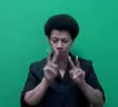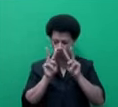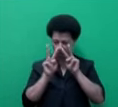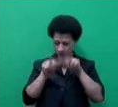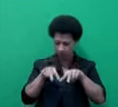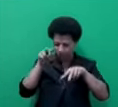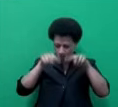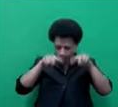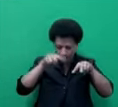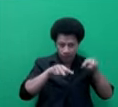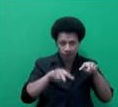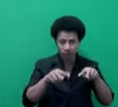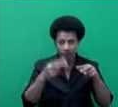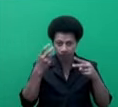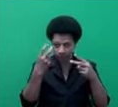Elections Office